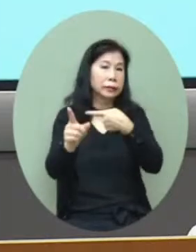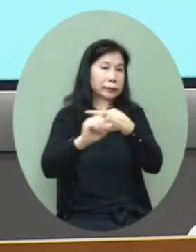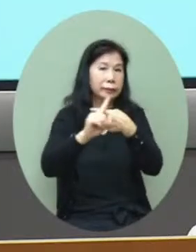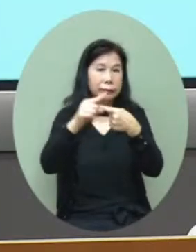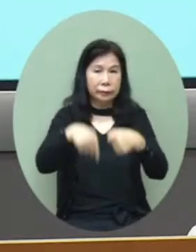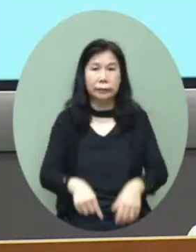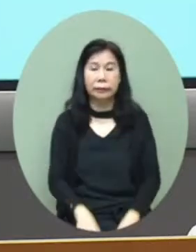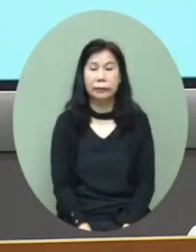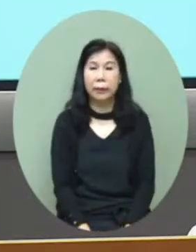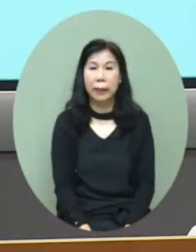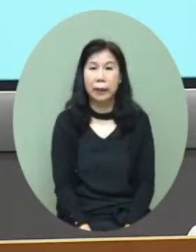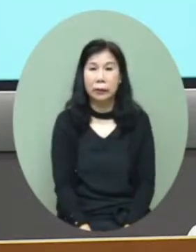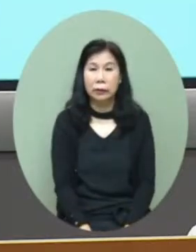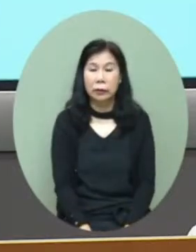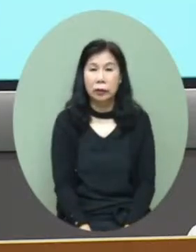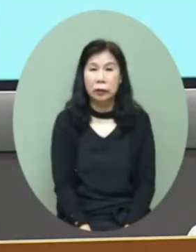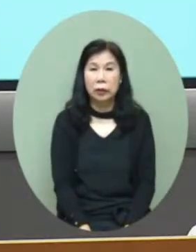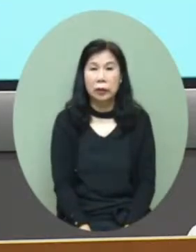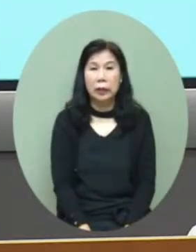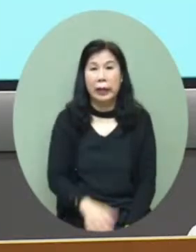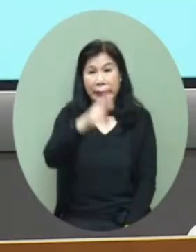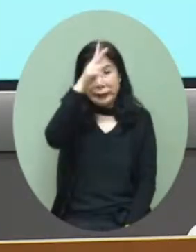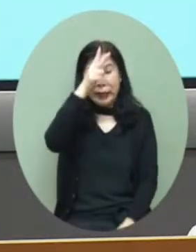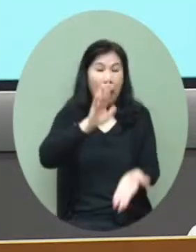risk control and